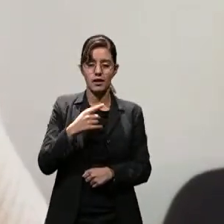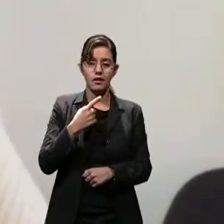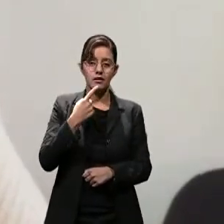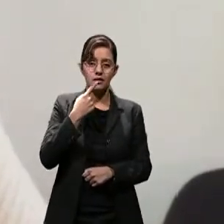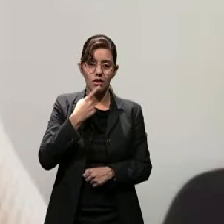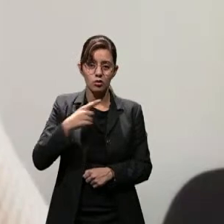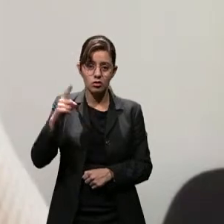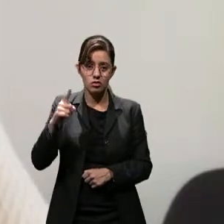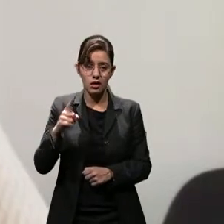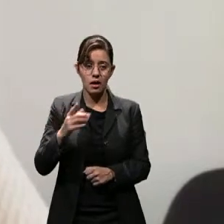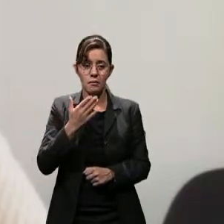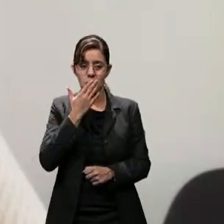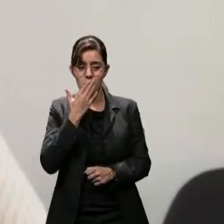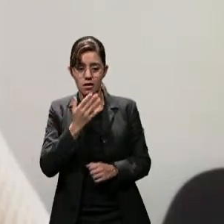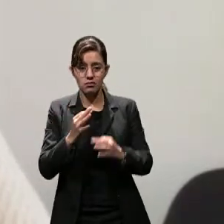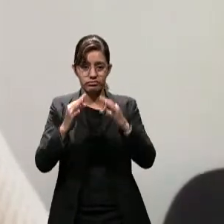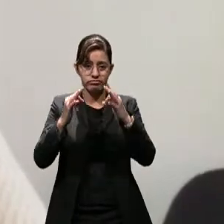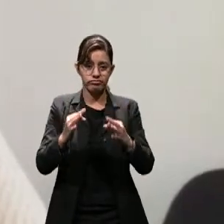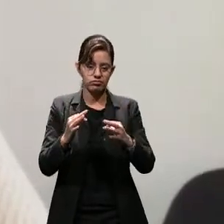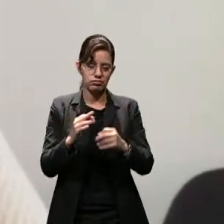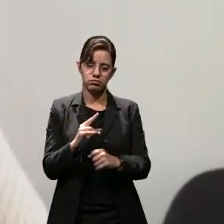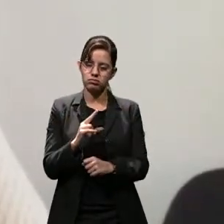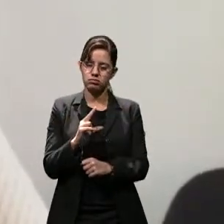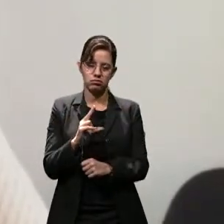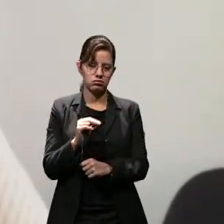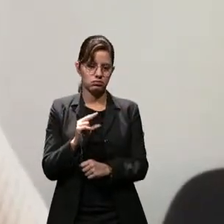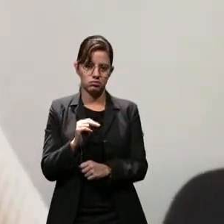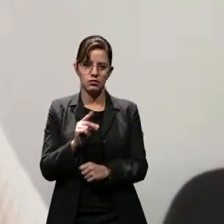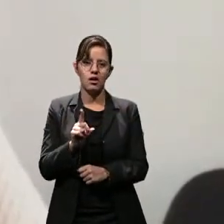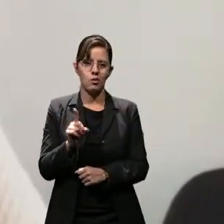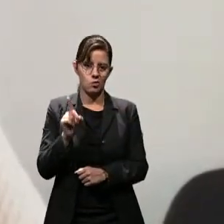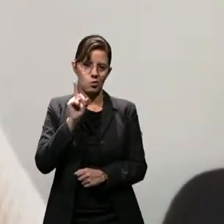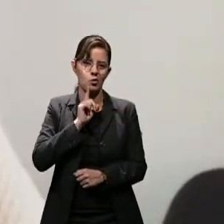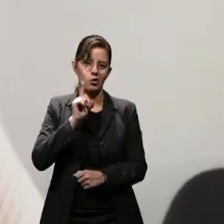the channels